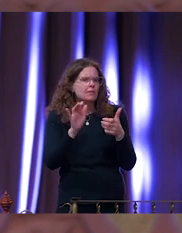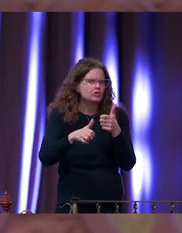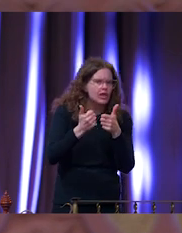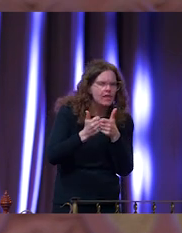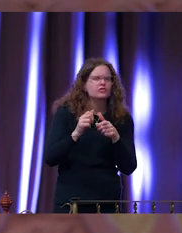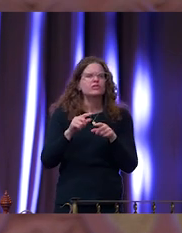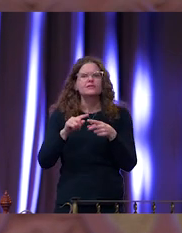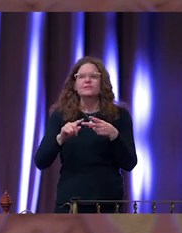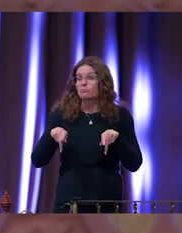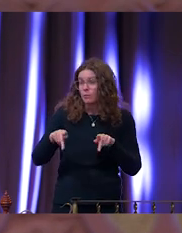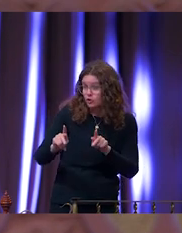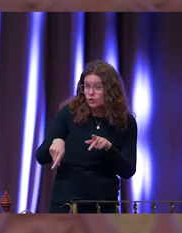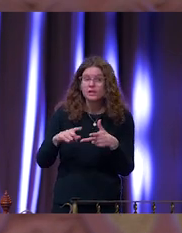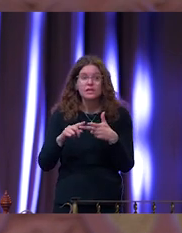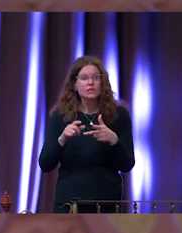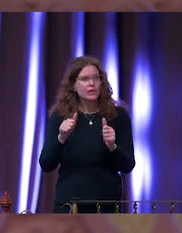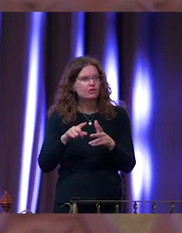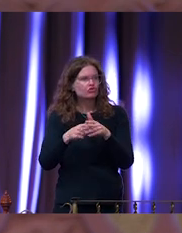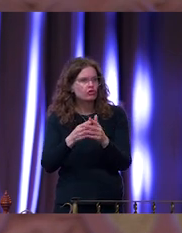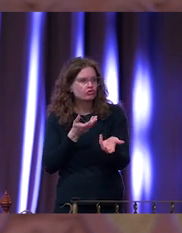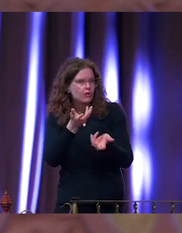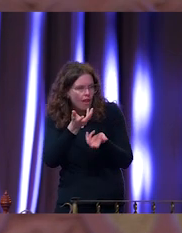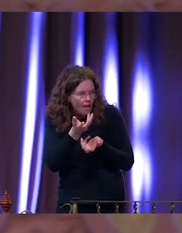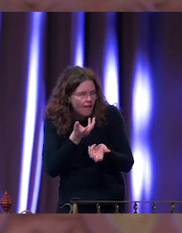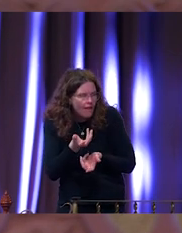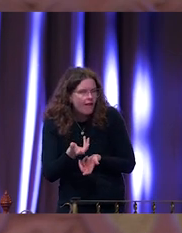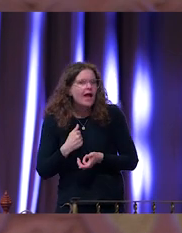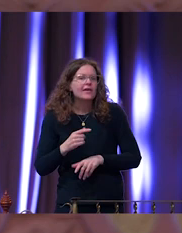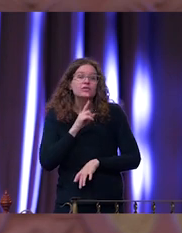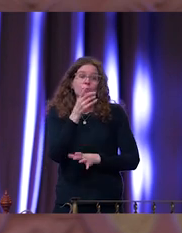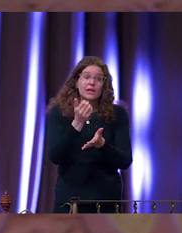opportunities. And that has been, I think, really successful, I think, in helping to,